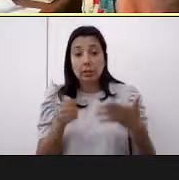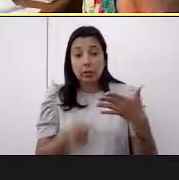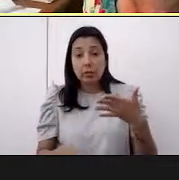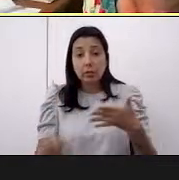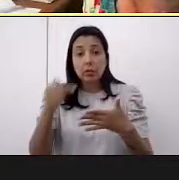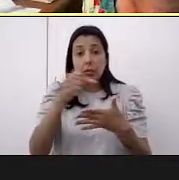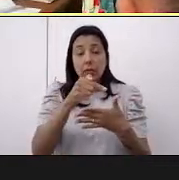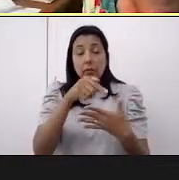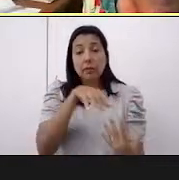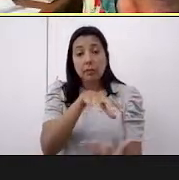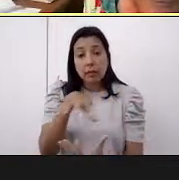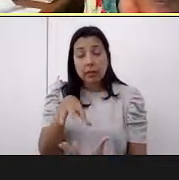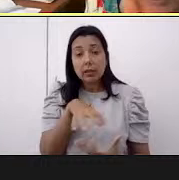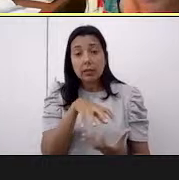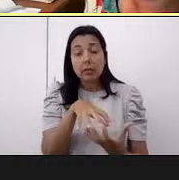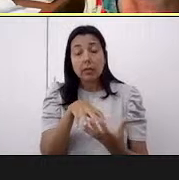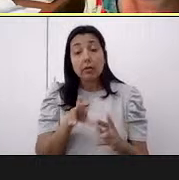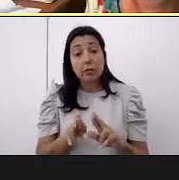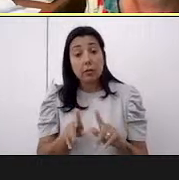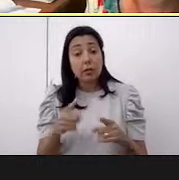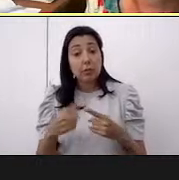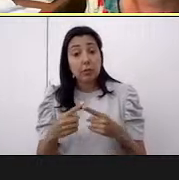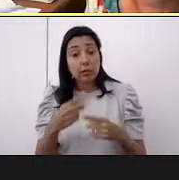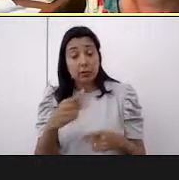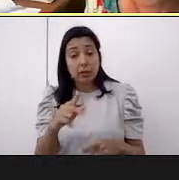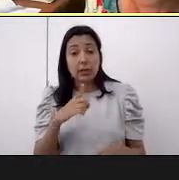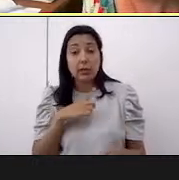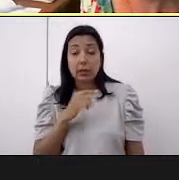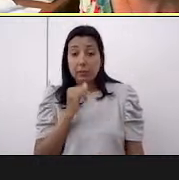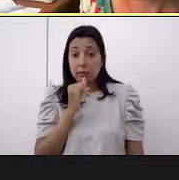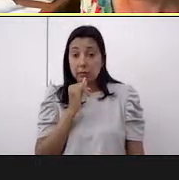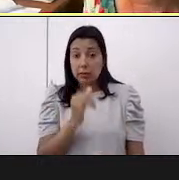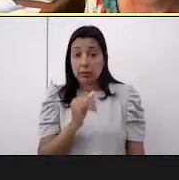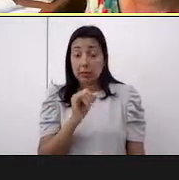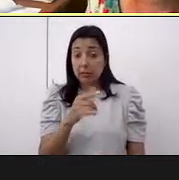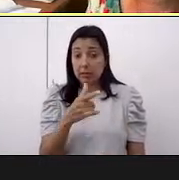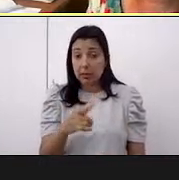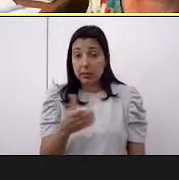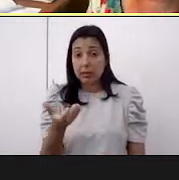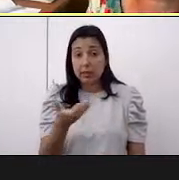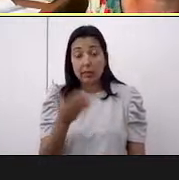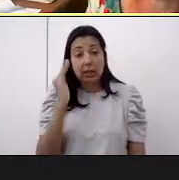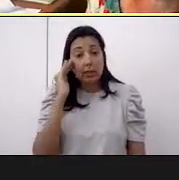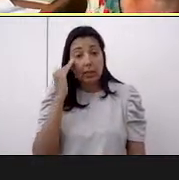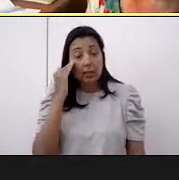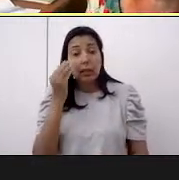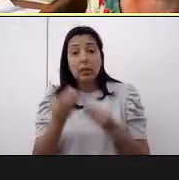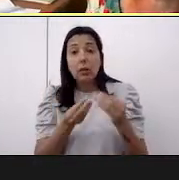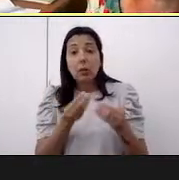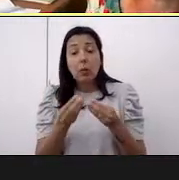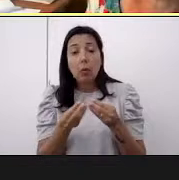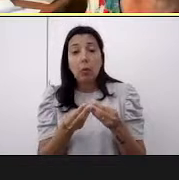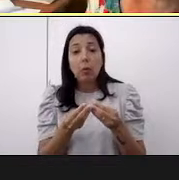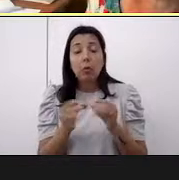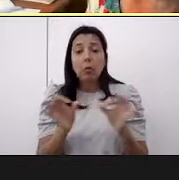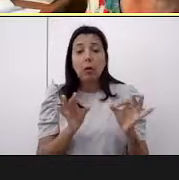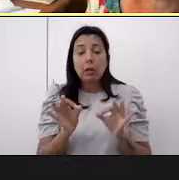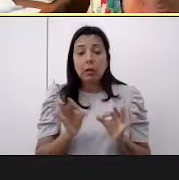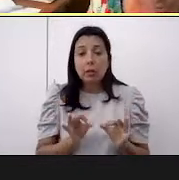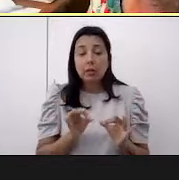have many, for instance, if we try to understand how an international organization works, where you have